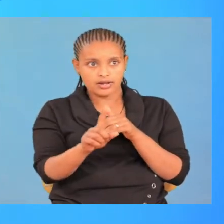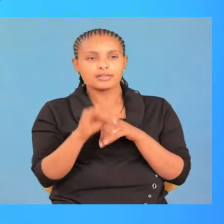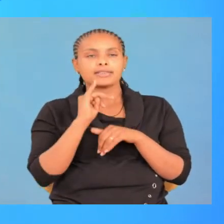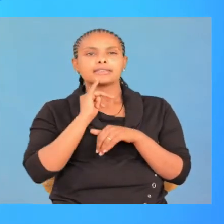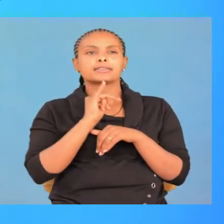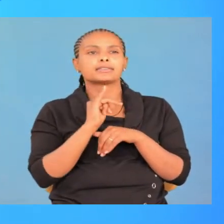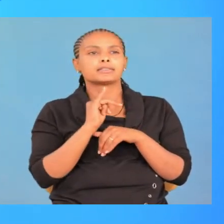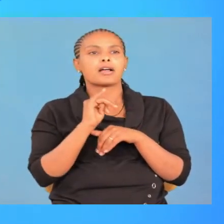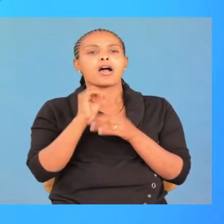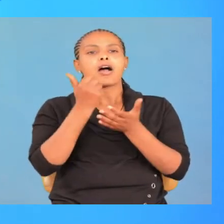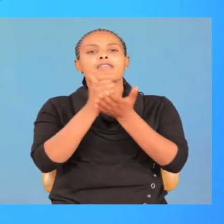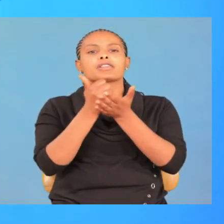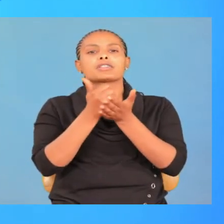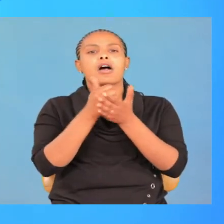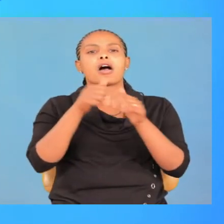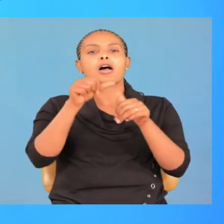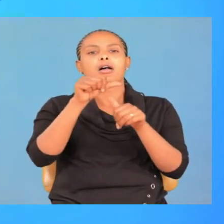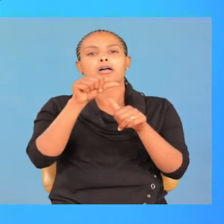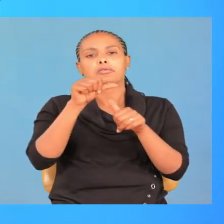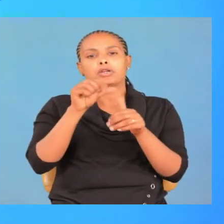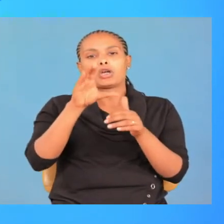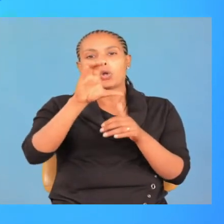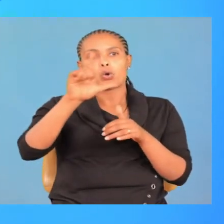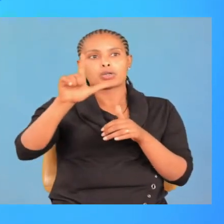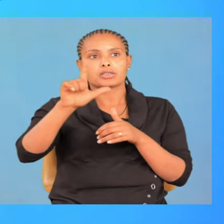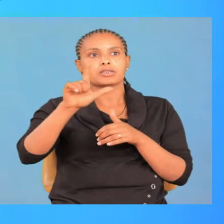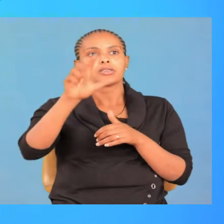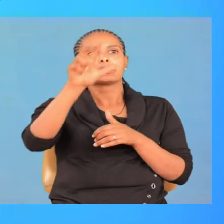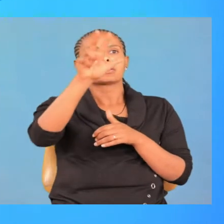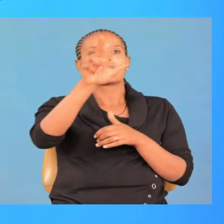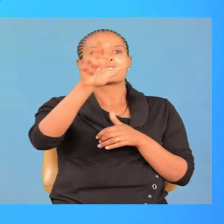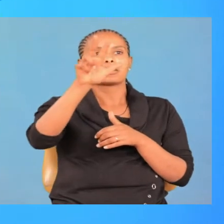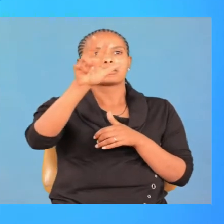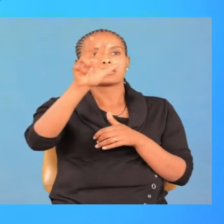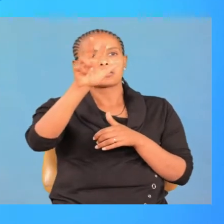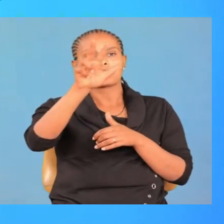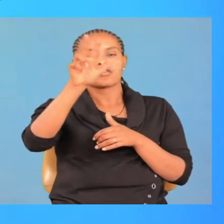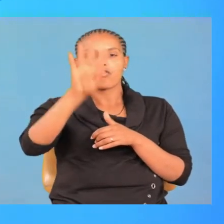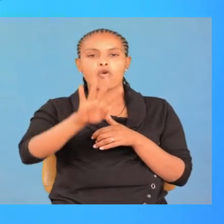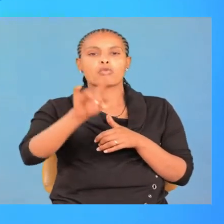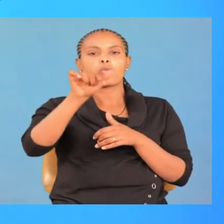is average atomic mass of chlorine 35, which is